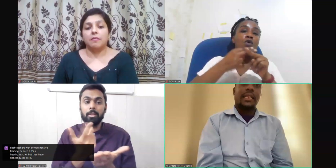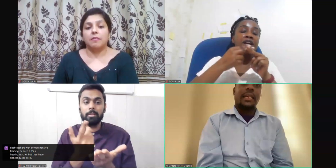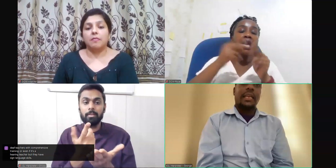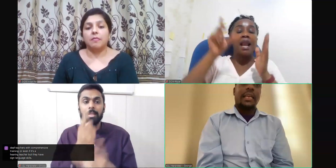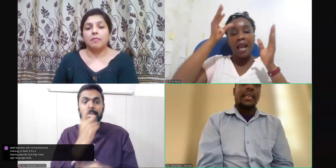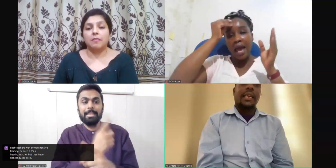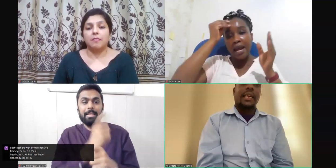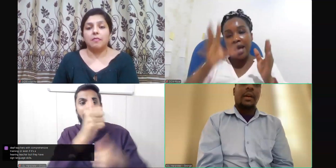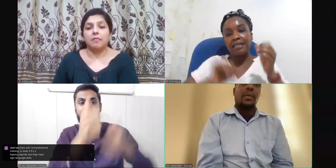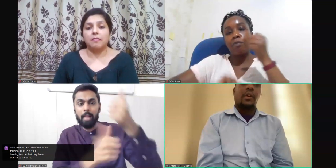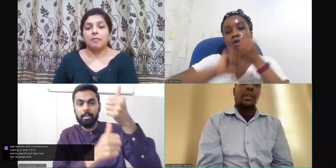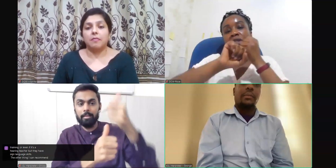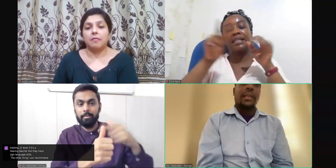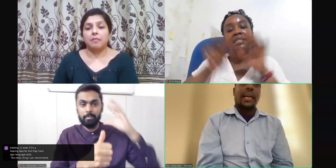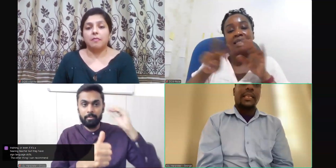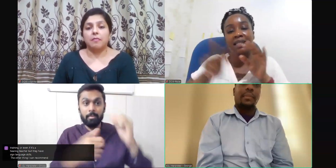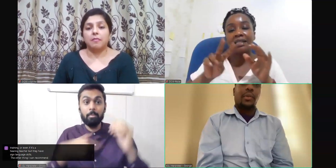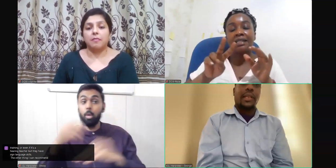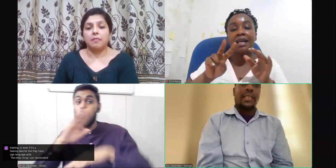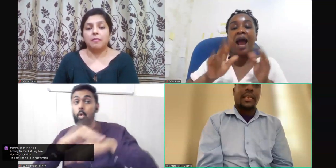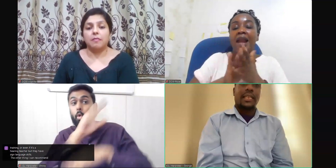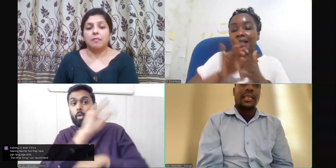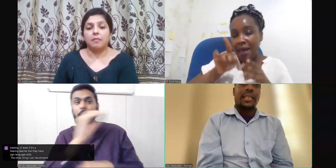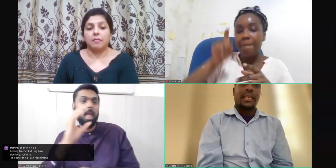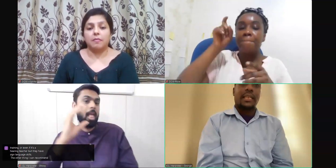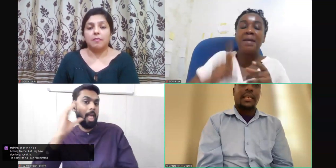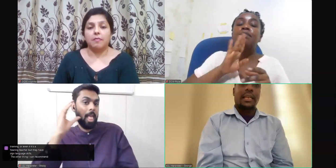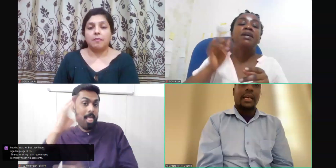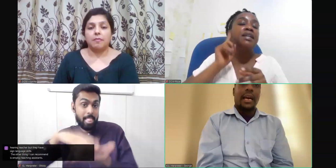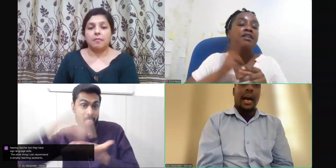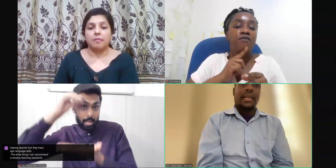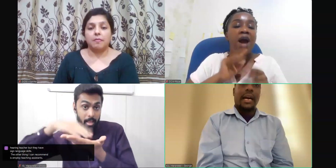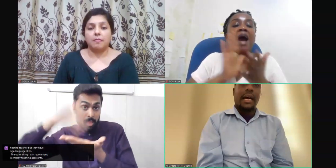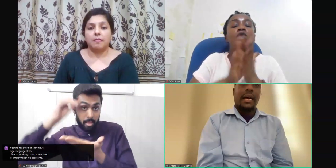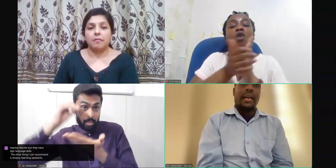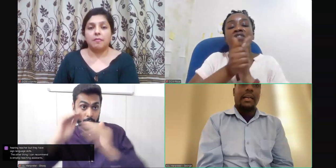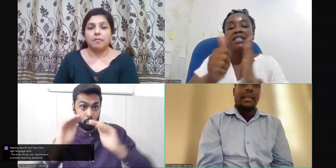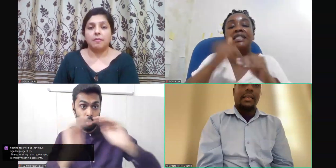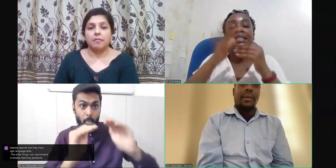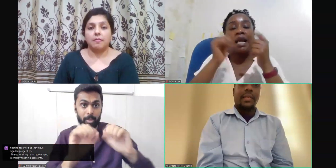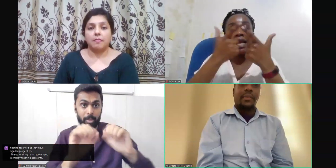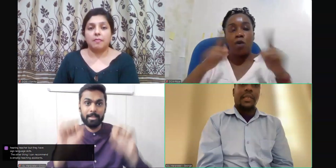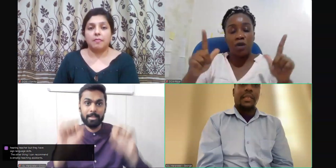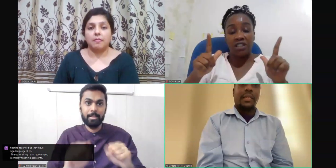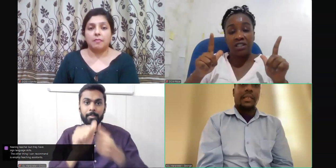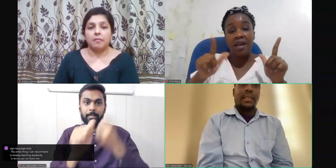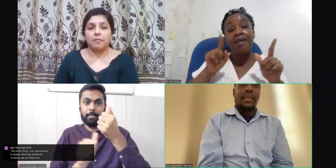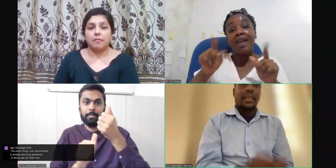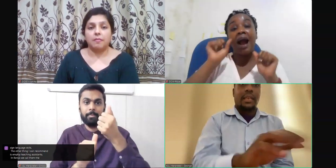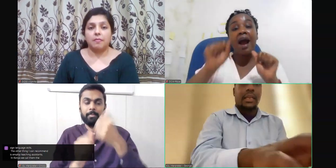assistants. In Kenya, we call them the learner support assistants, and they must